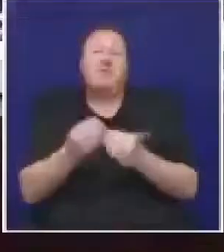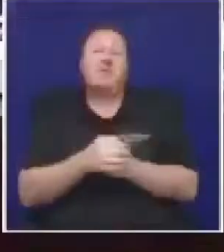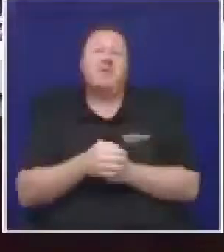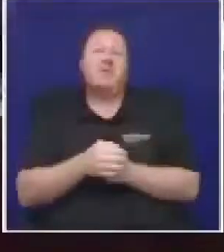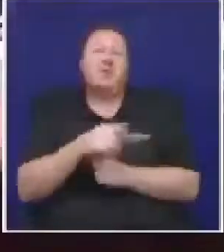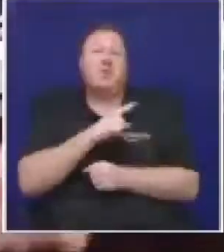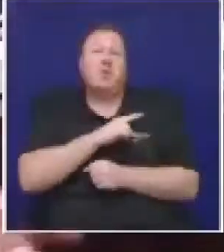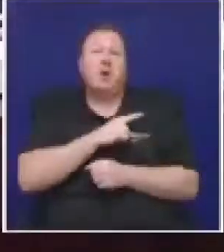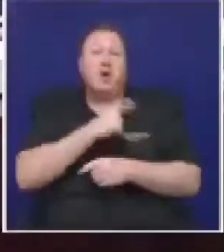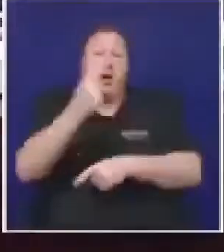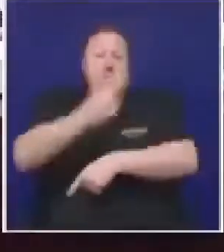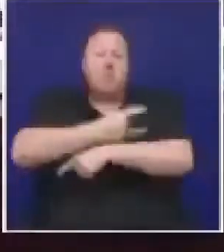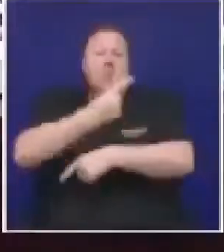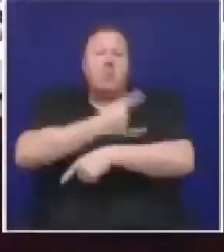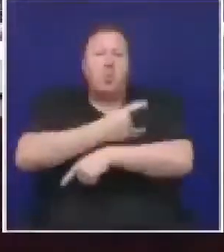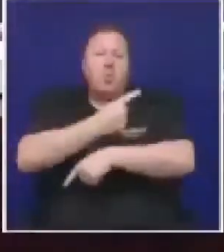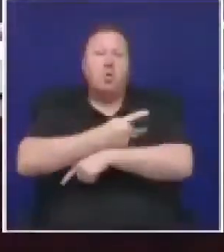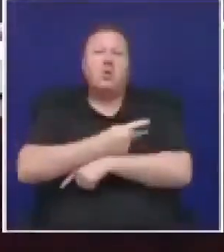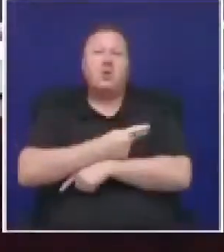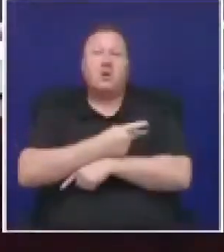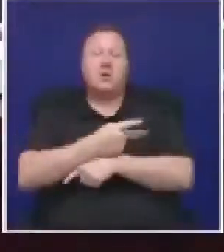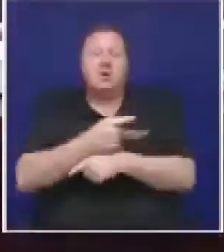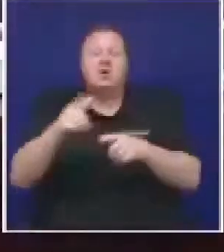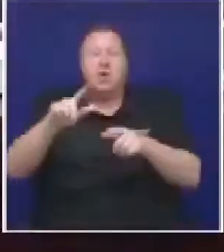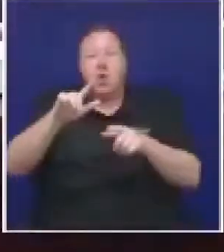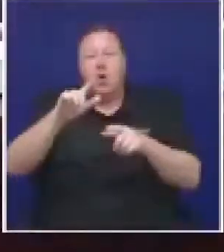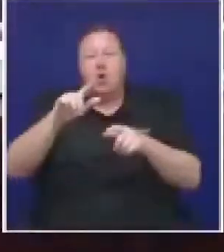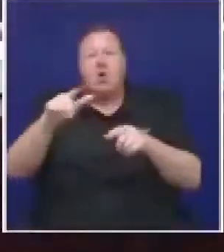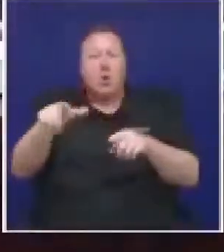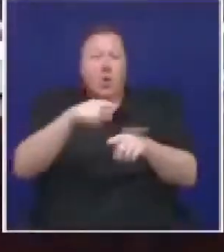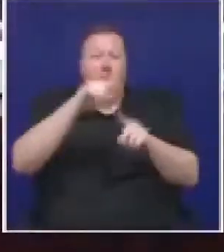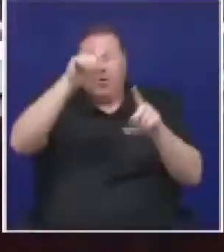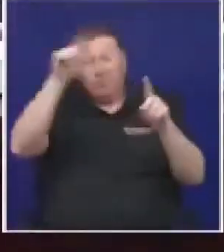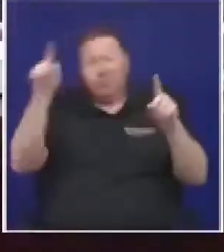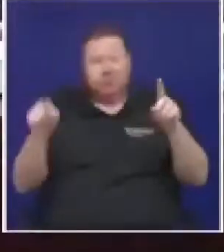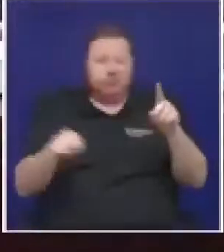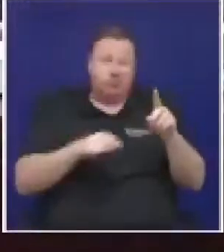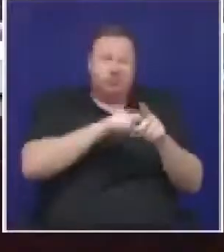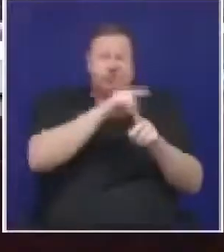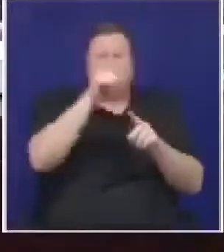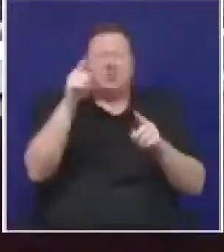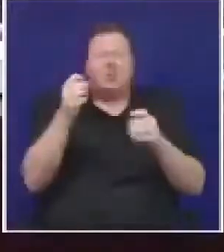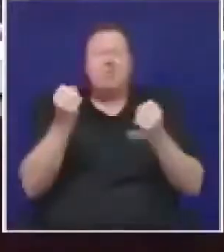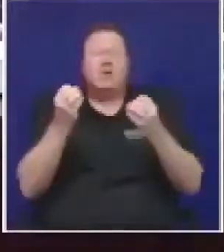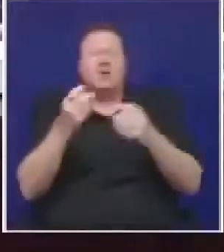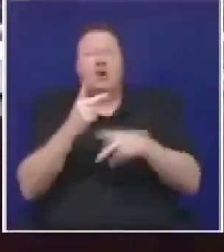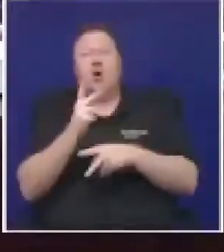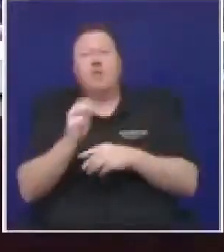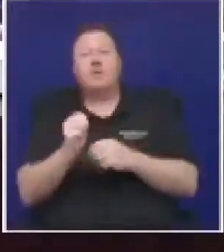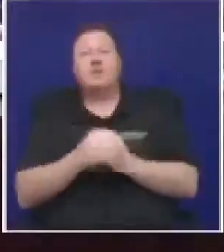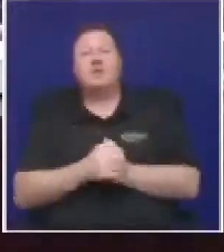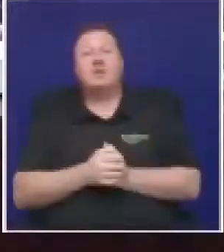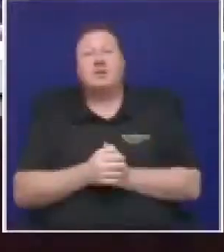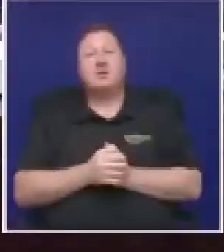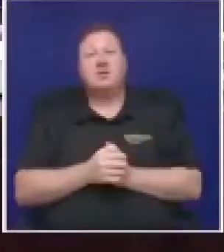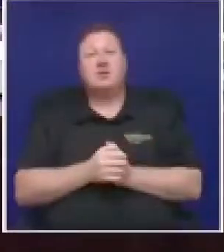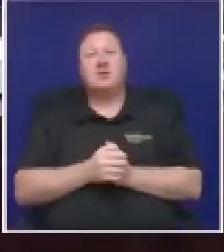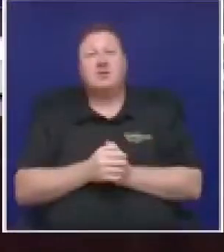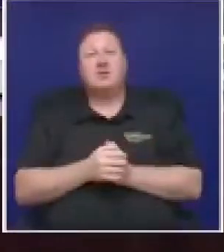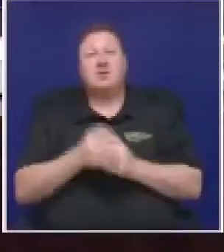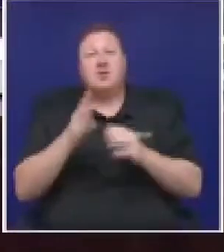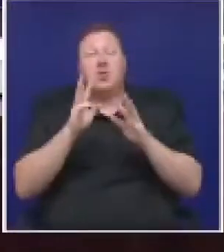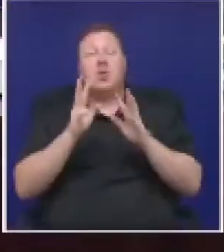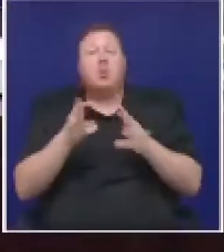are quite long, stretching over long kilometers, but we are going to